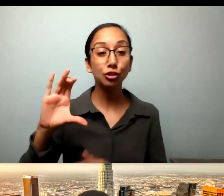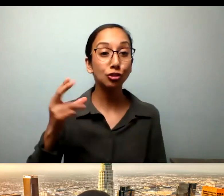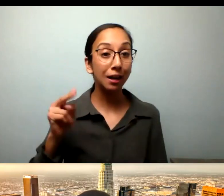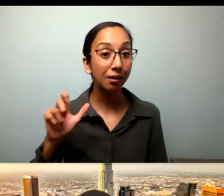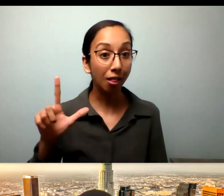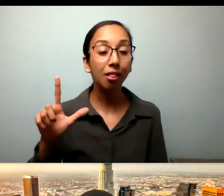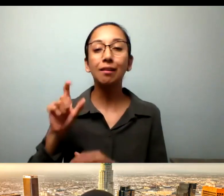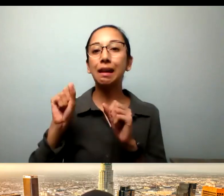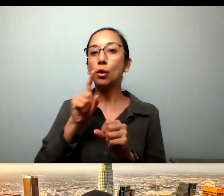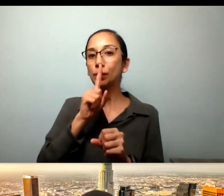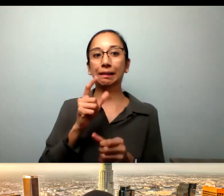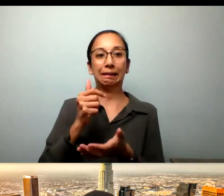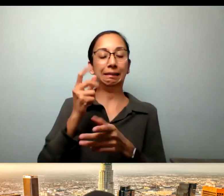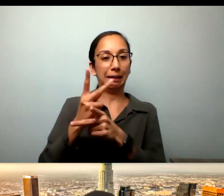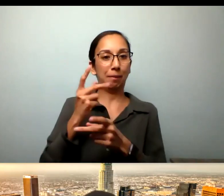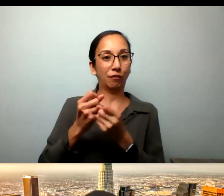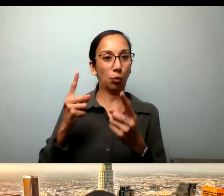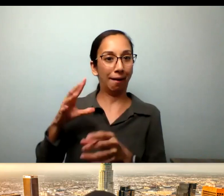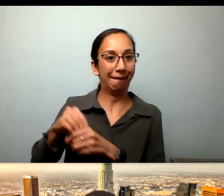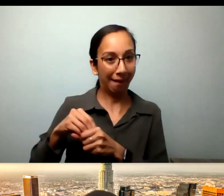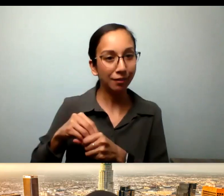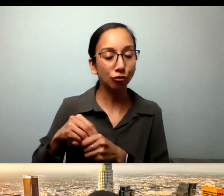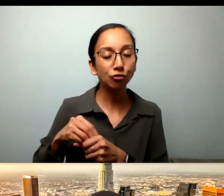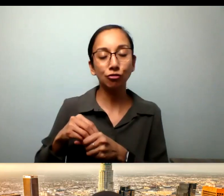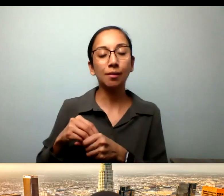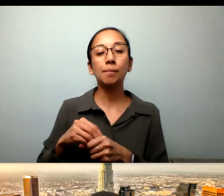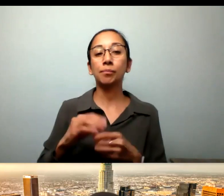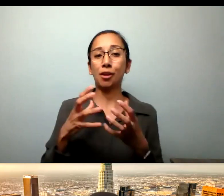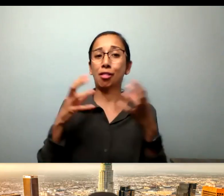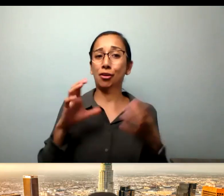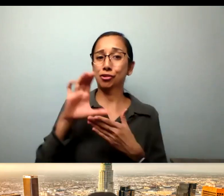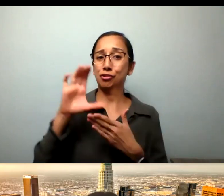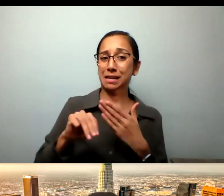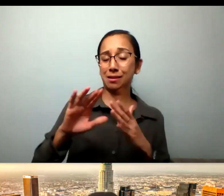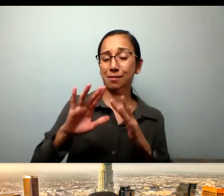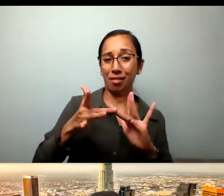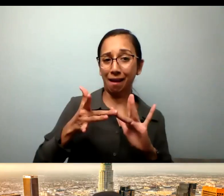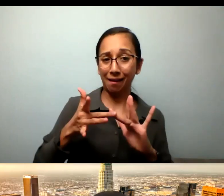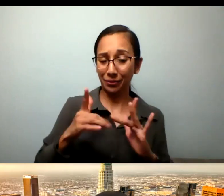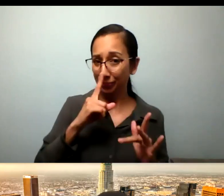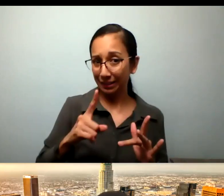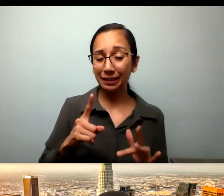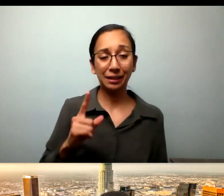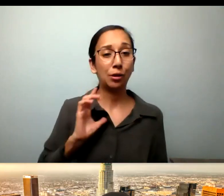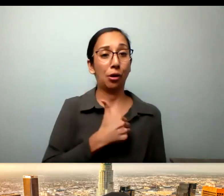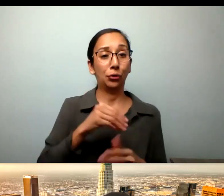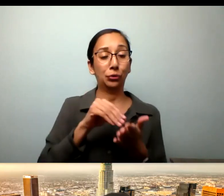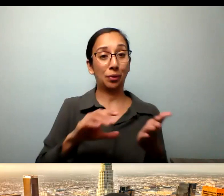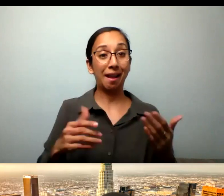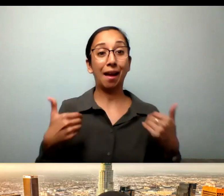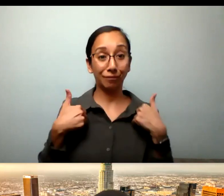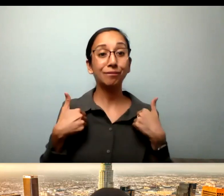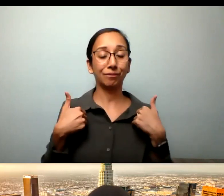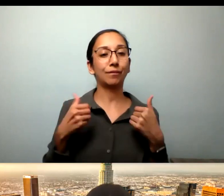teachers are using. So there's a lot of curriculum online. So I have to say that our students do have